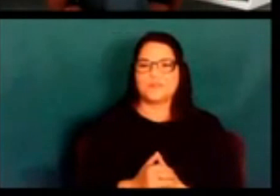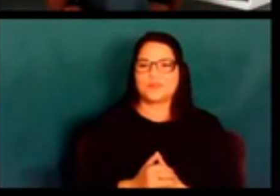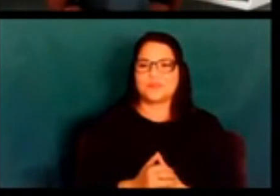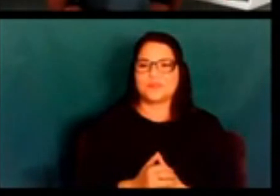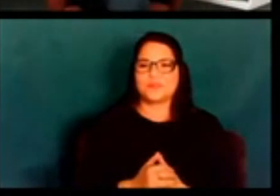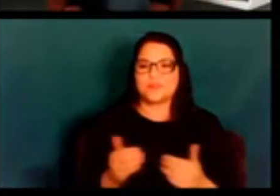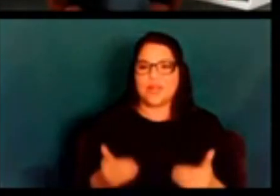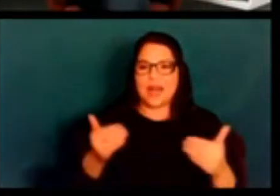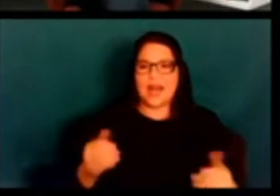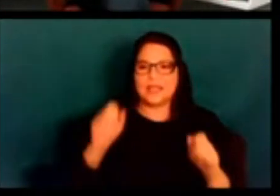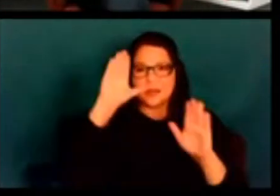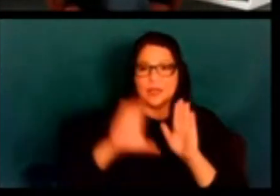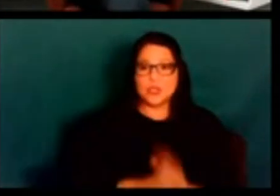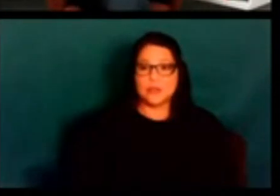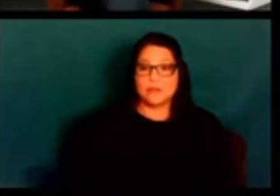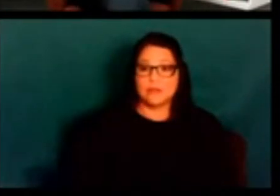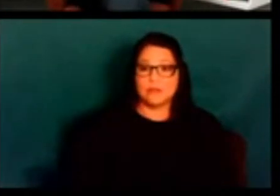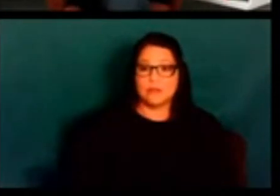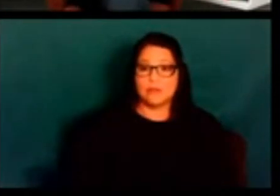Let's go to the next image.